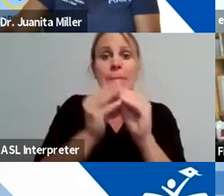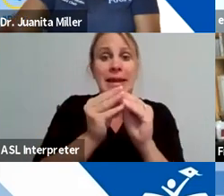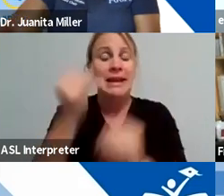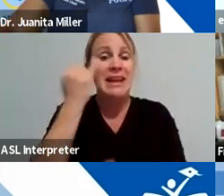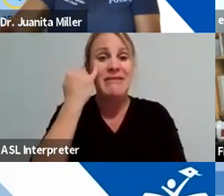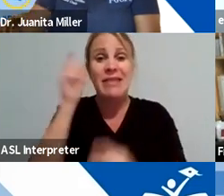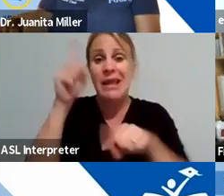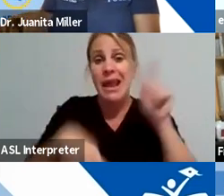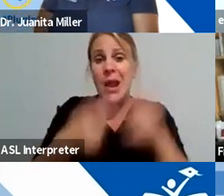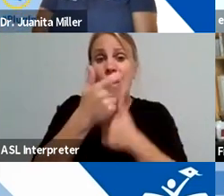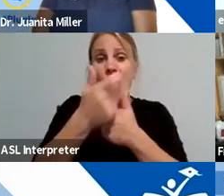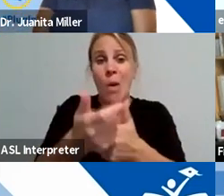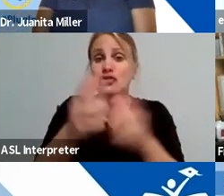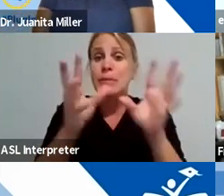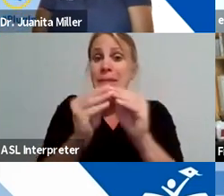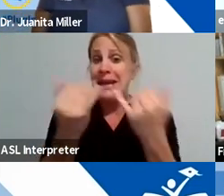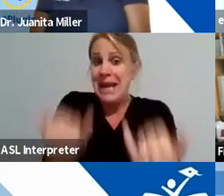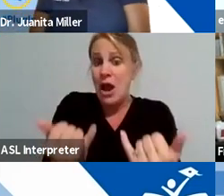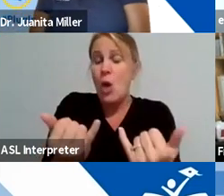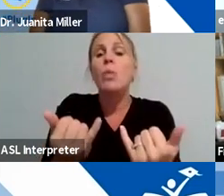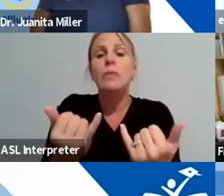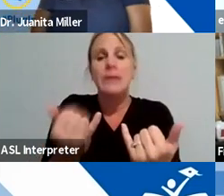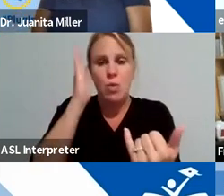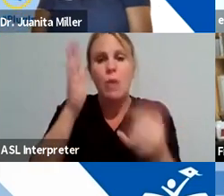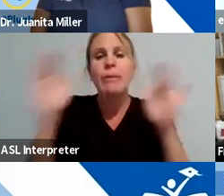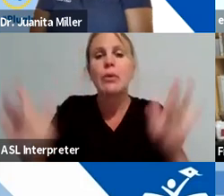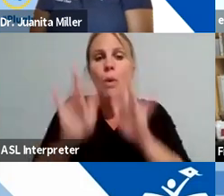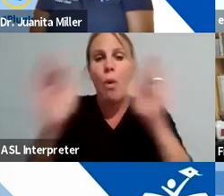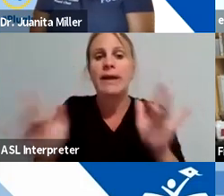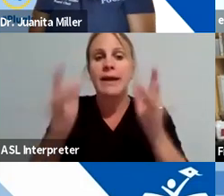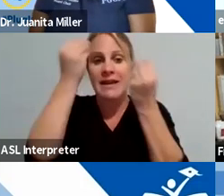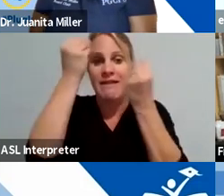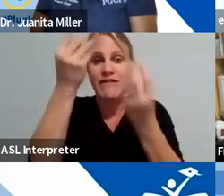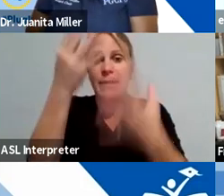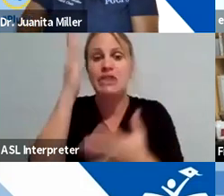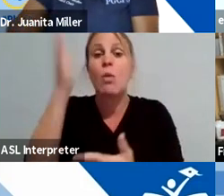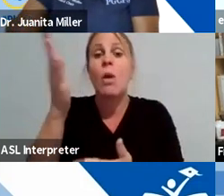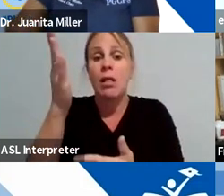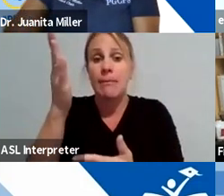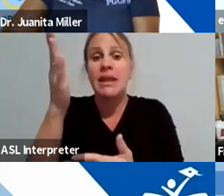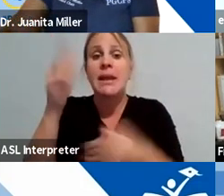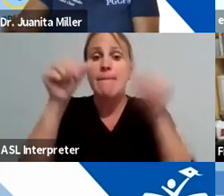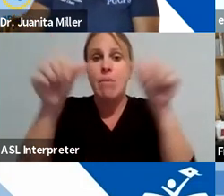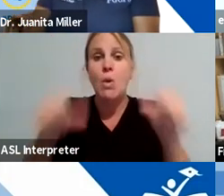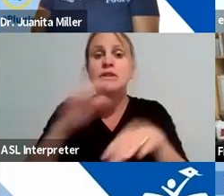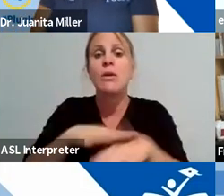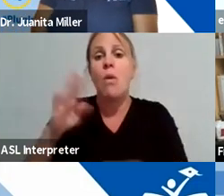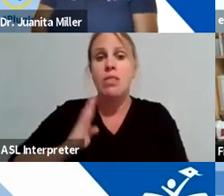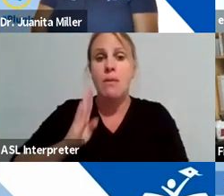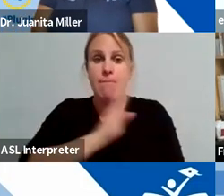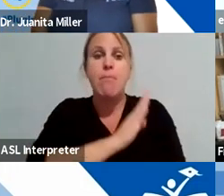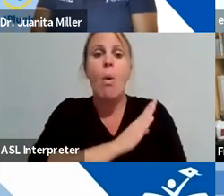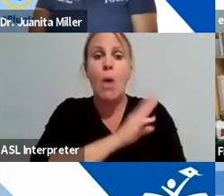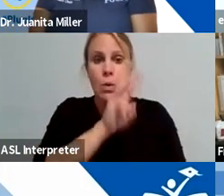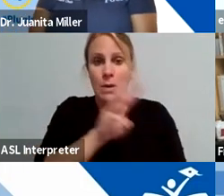all public meetings of the board are being recorded and information will be on our board webpage.